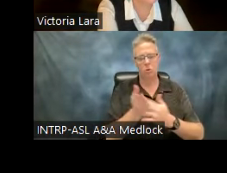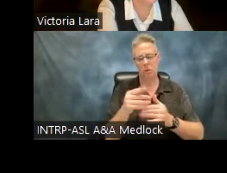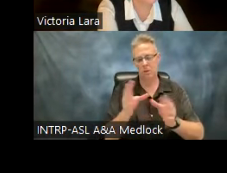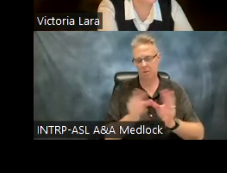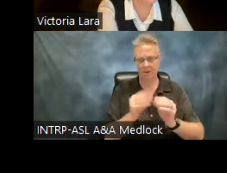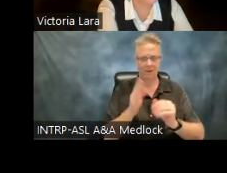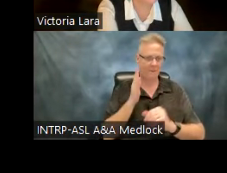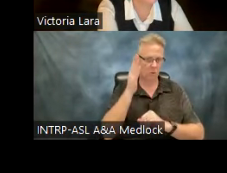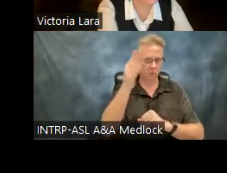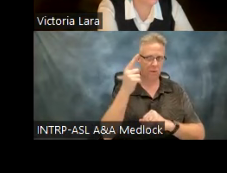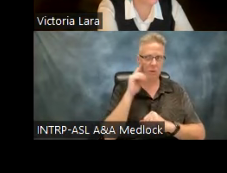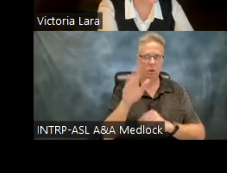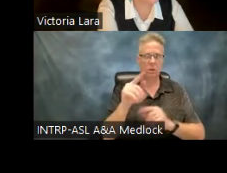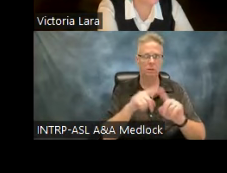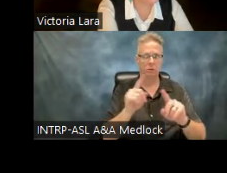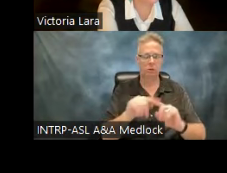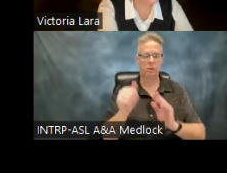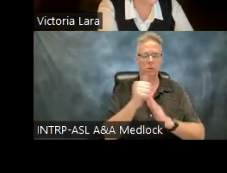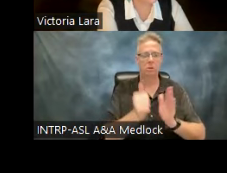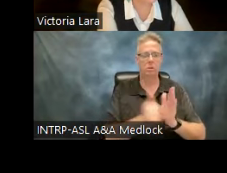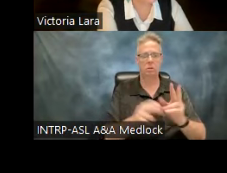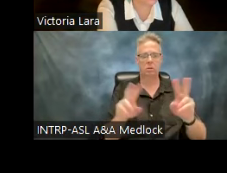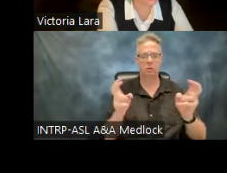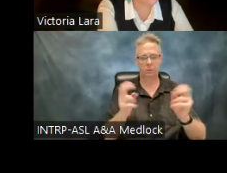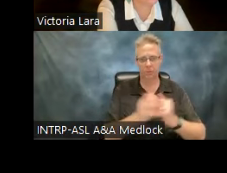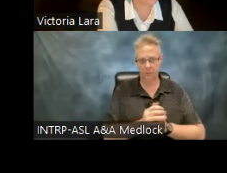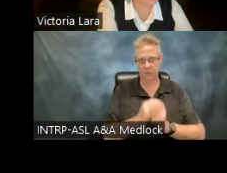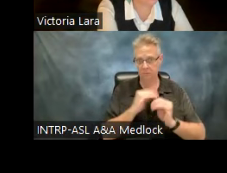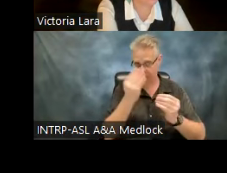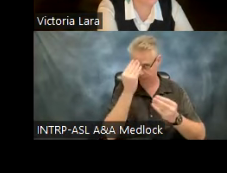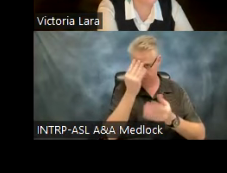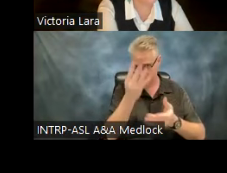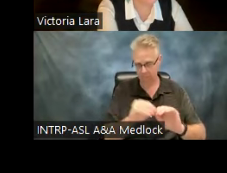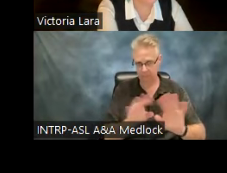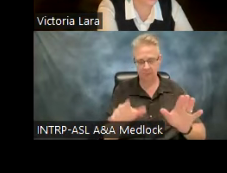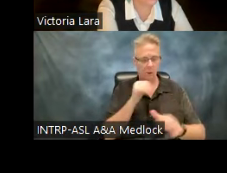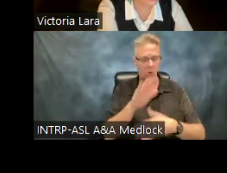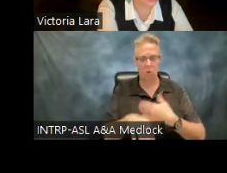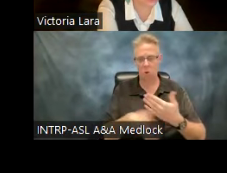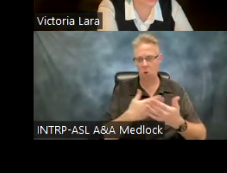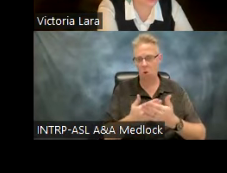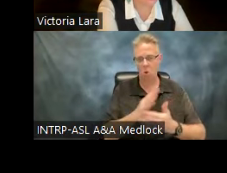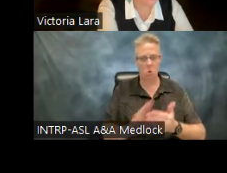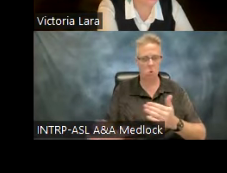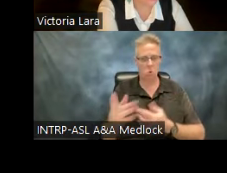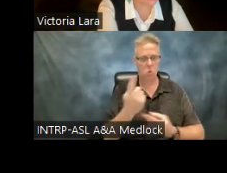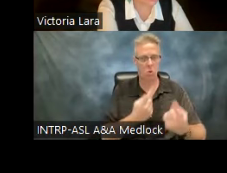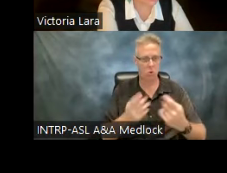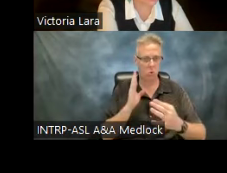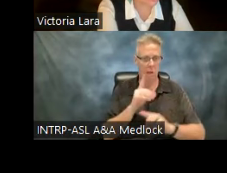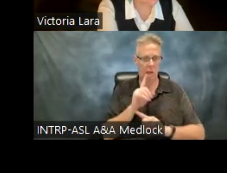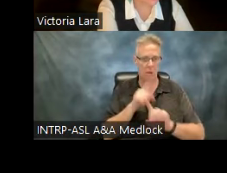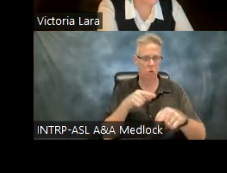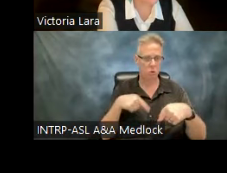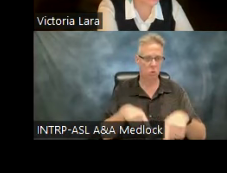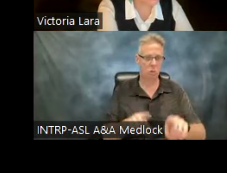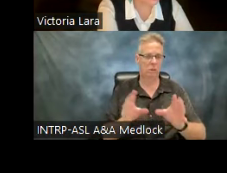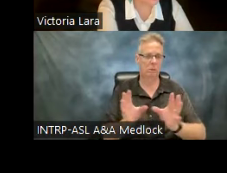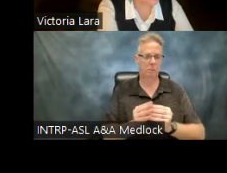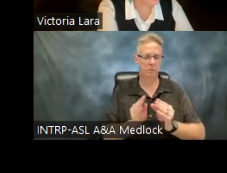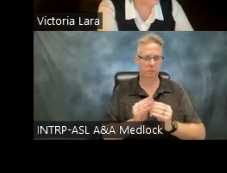and agenda topics. We'd like to be clear that not all questions will be answered during the meeting, but